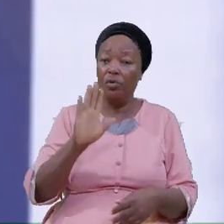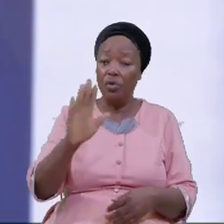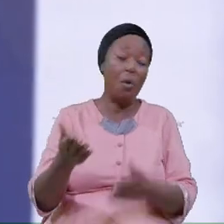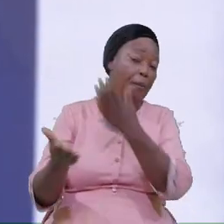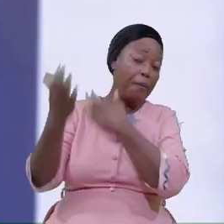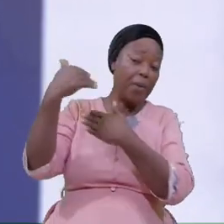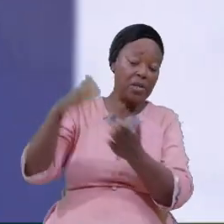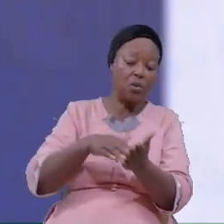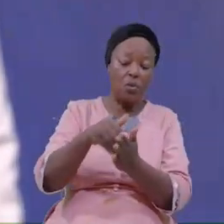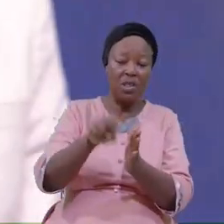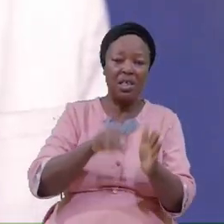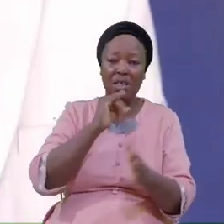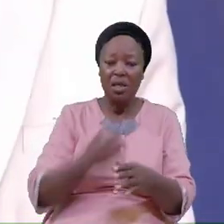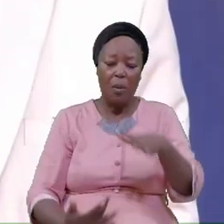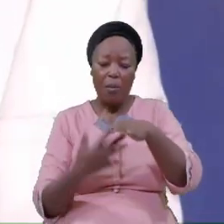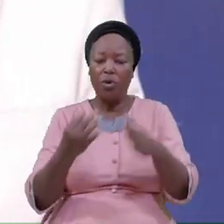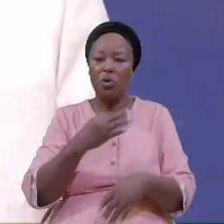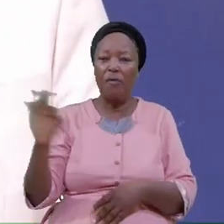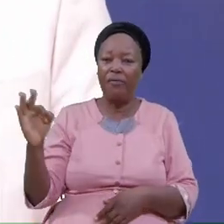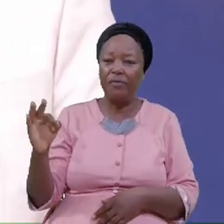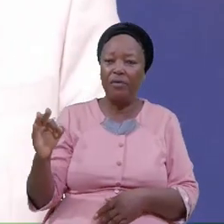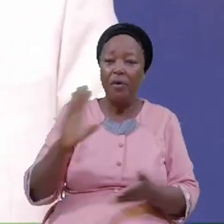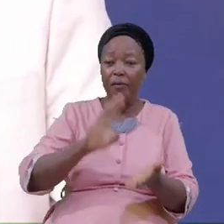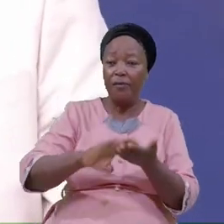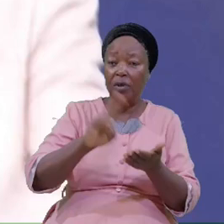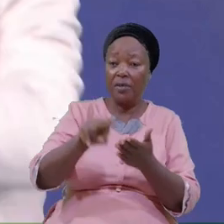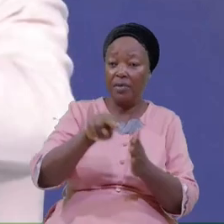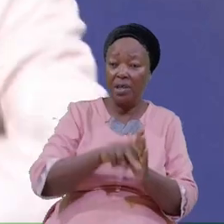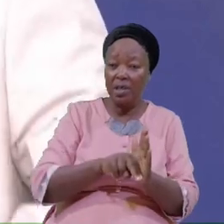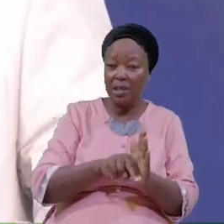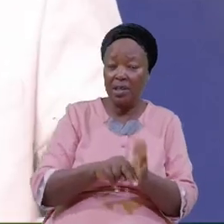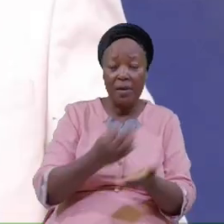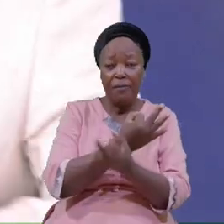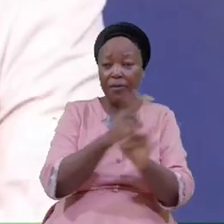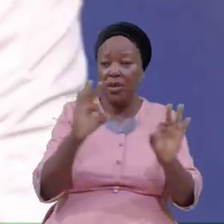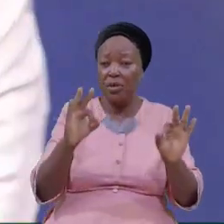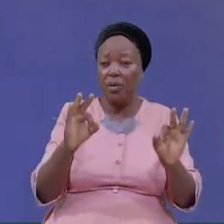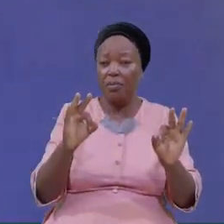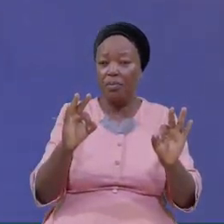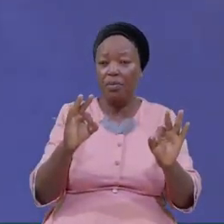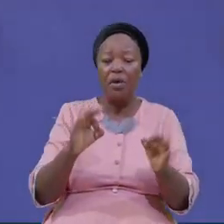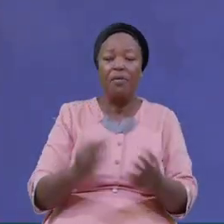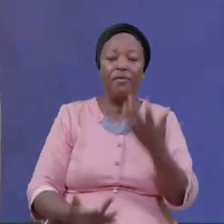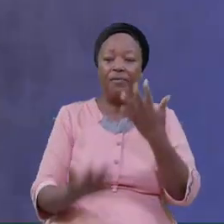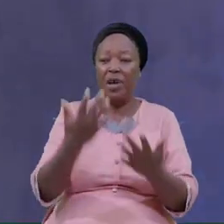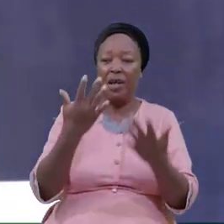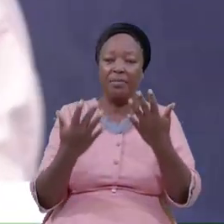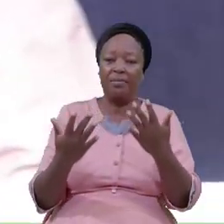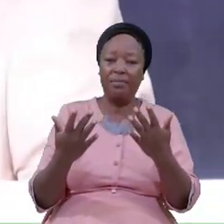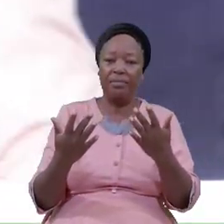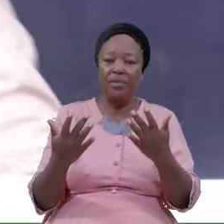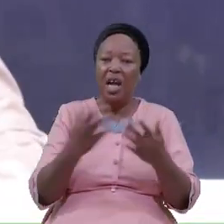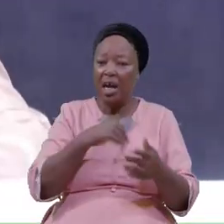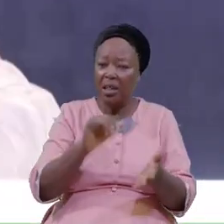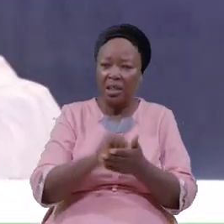vos faiblesses du passé est consumé. Forgiveness. Le pardon, freedom, la libération, fire. Et le feu. And that's why we're talking